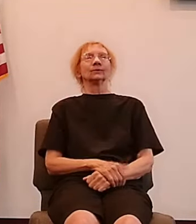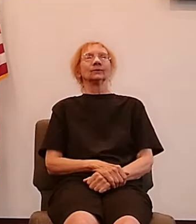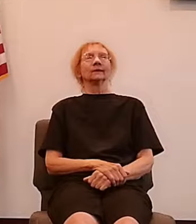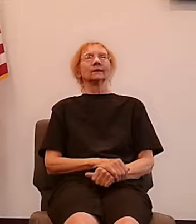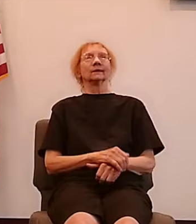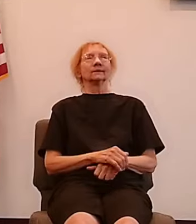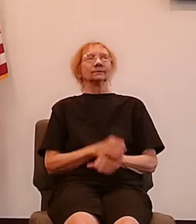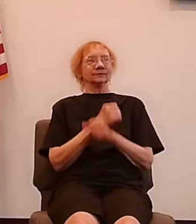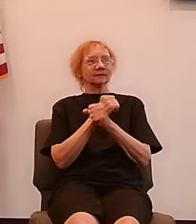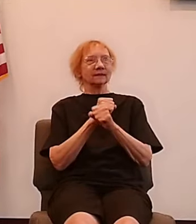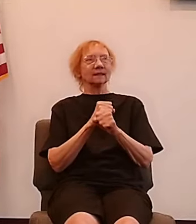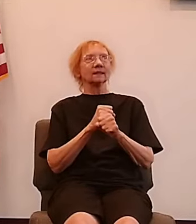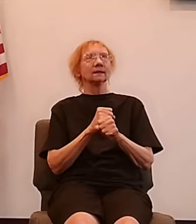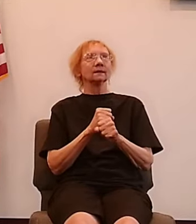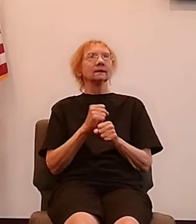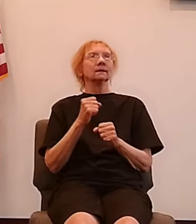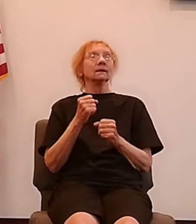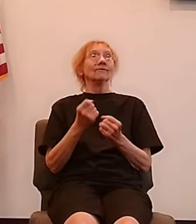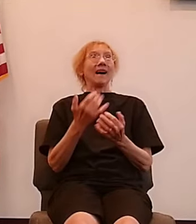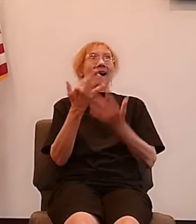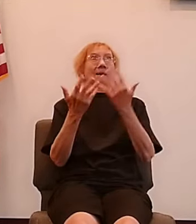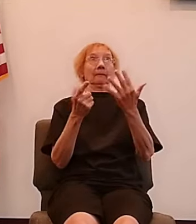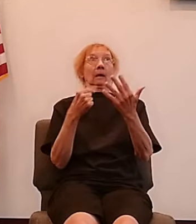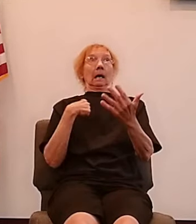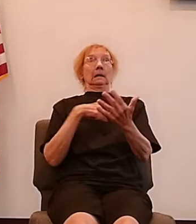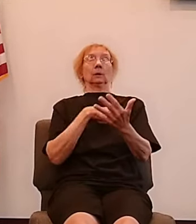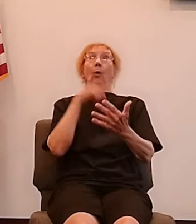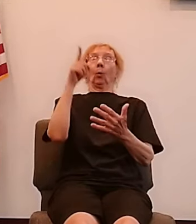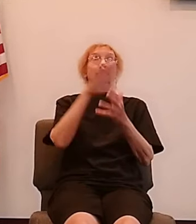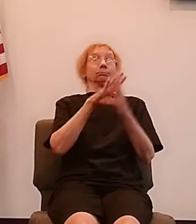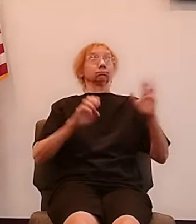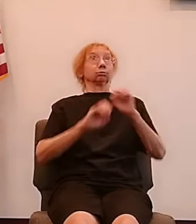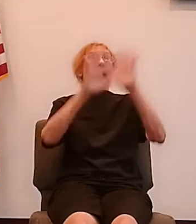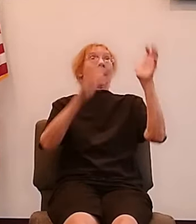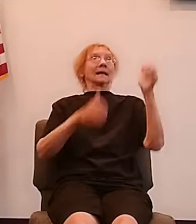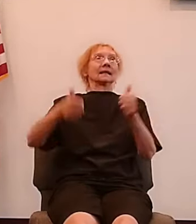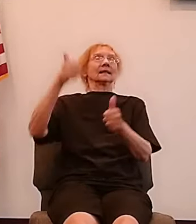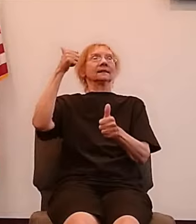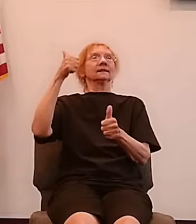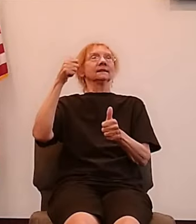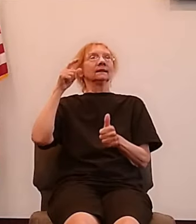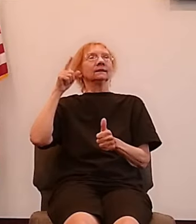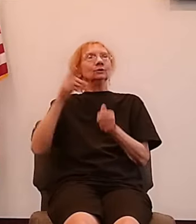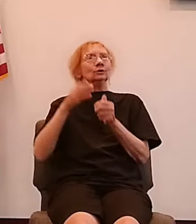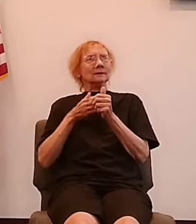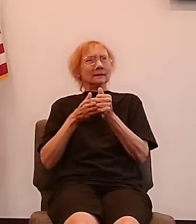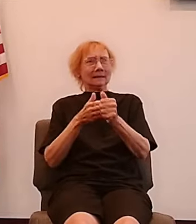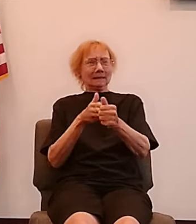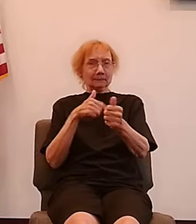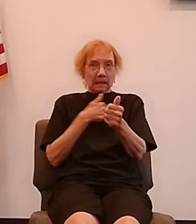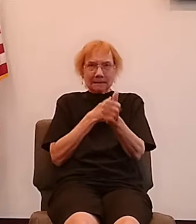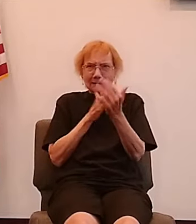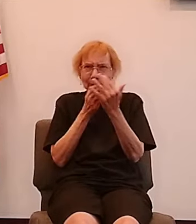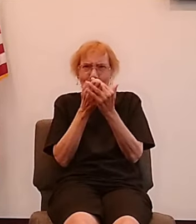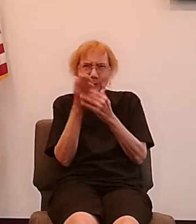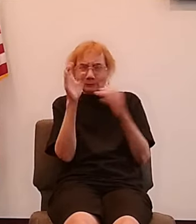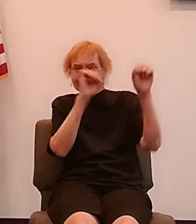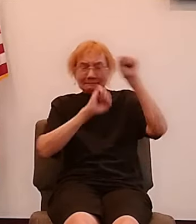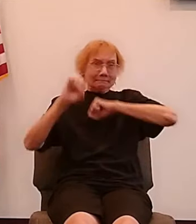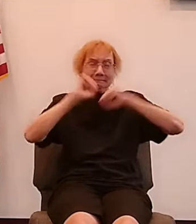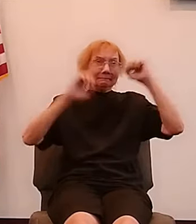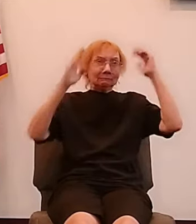shore. Fire before us, you're the brightest, you will lead us through the